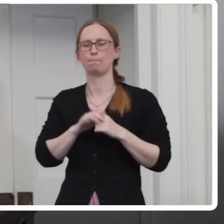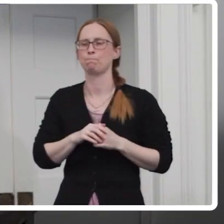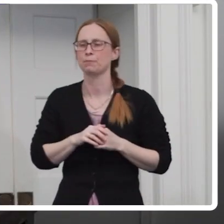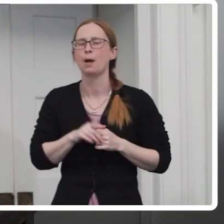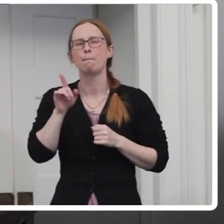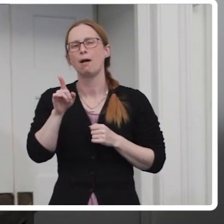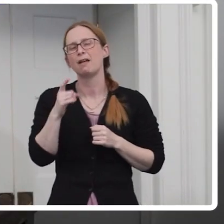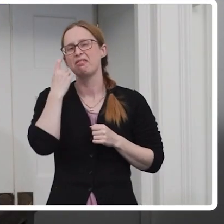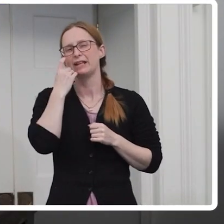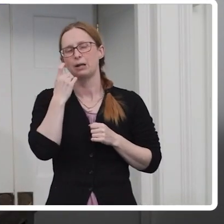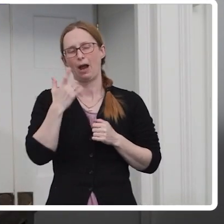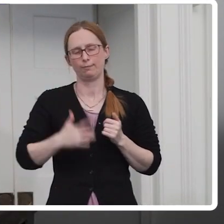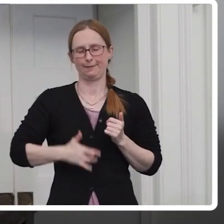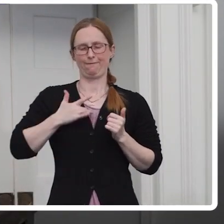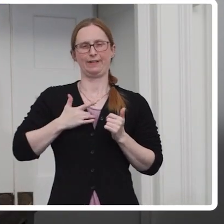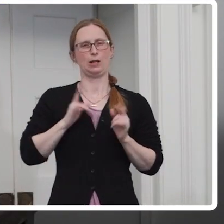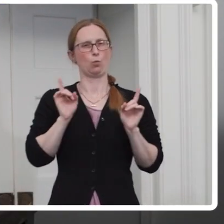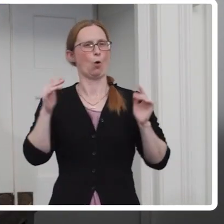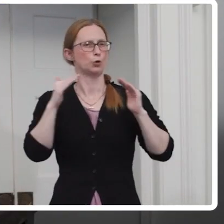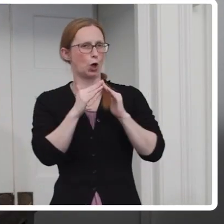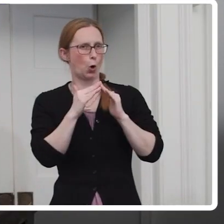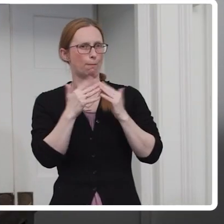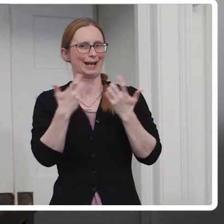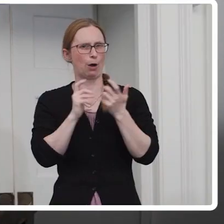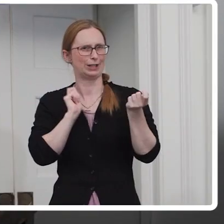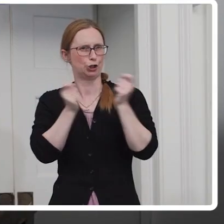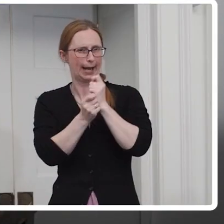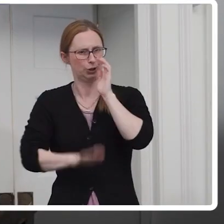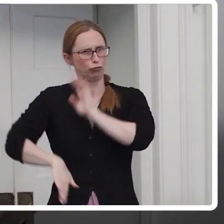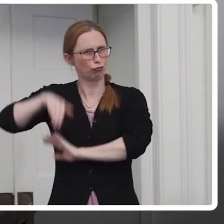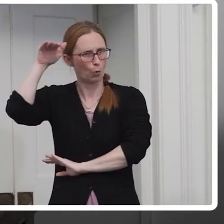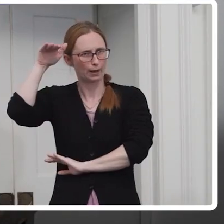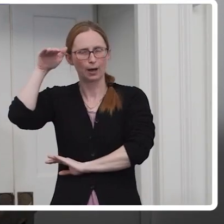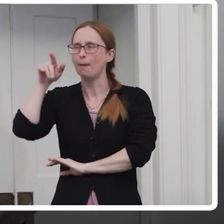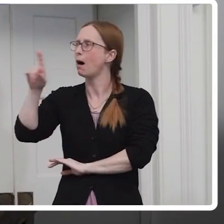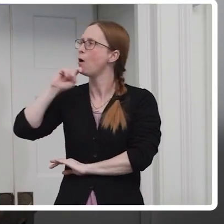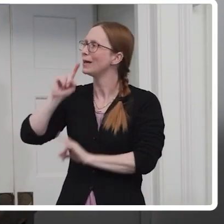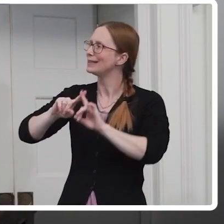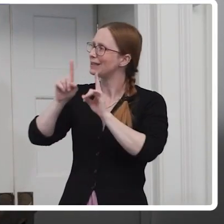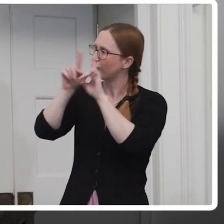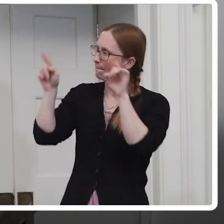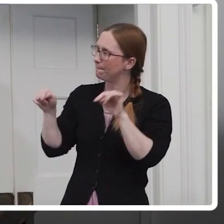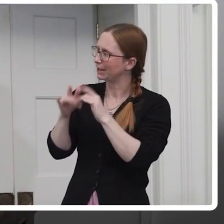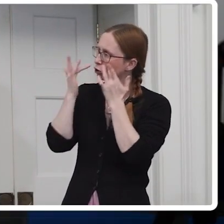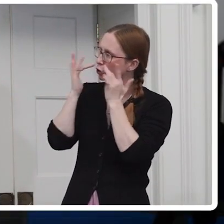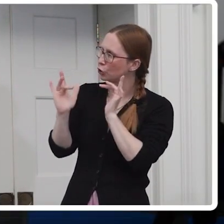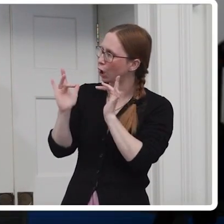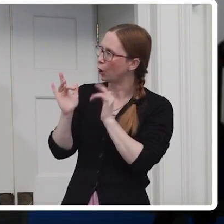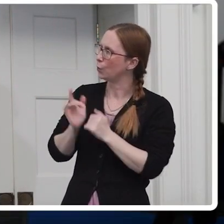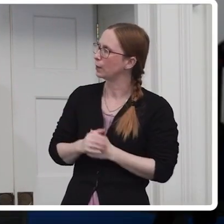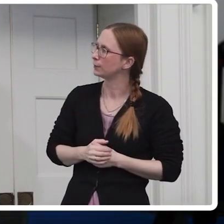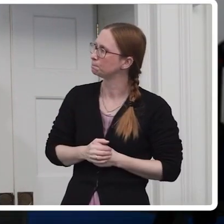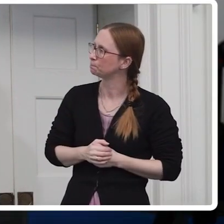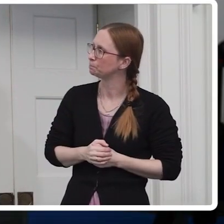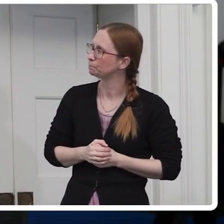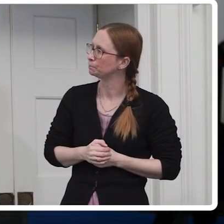Lucy, in terms of the sense of home and how that changed throughout Allen's life. And I'll maybe just get another picture up in the presentation